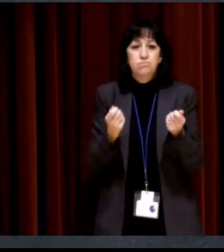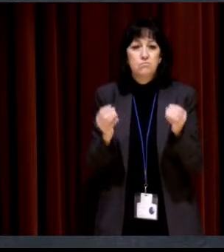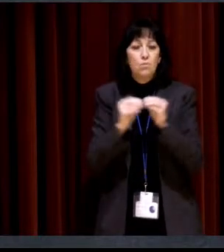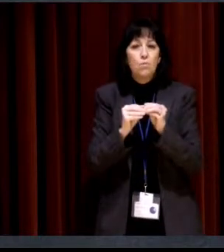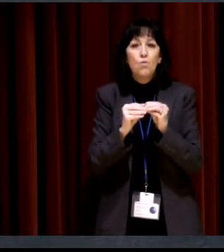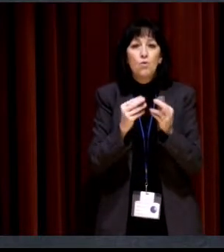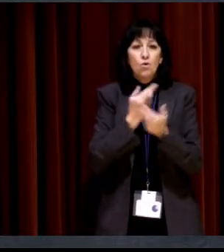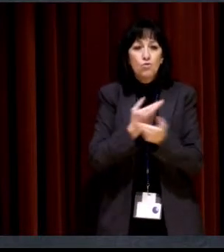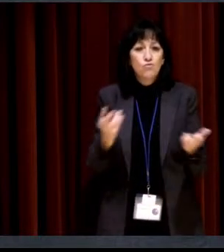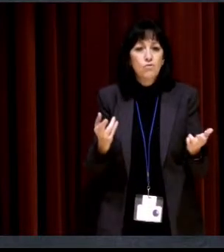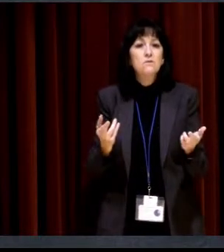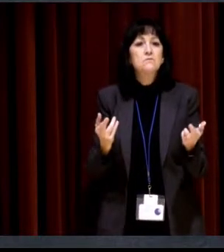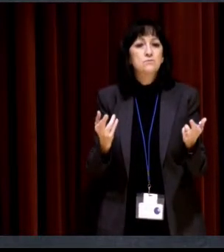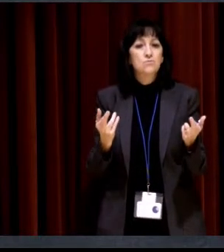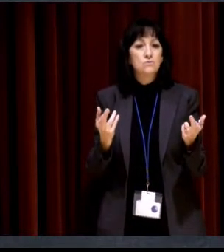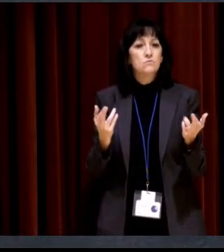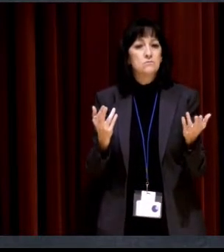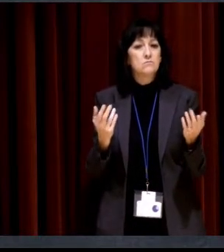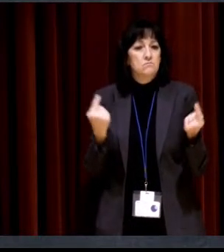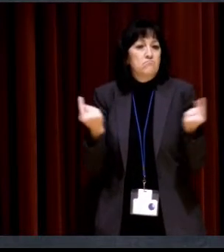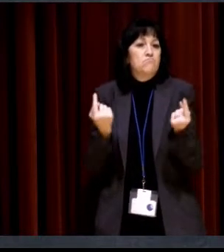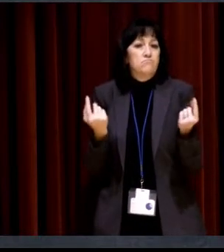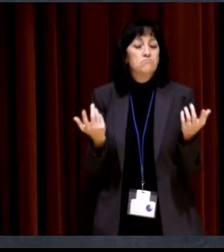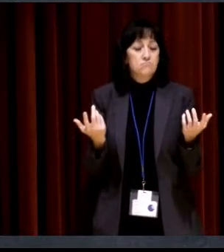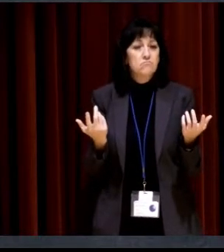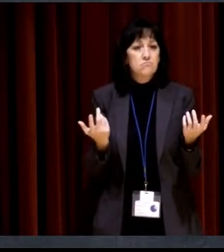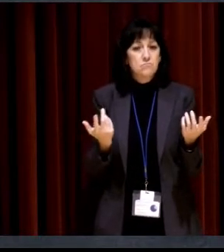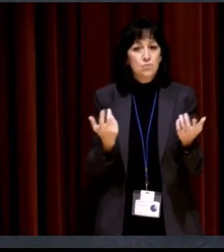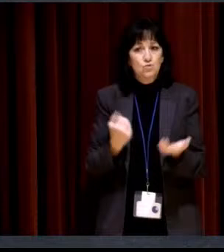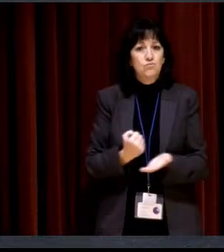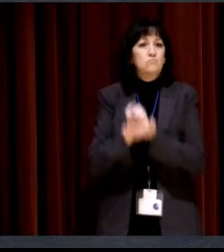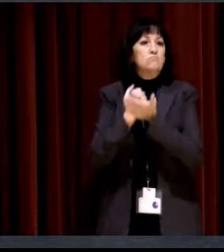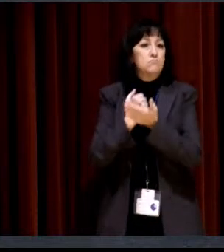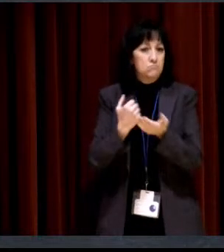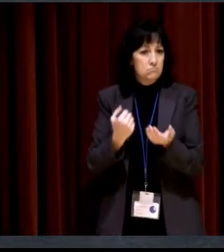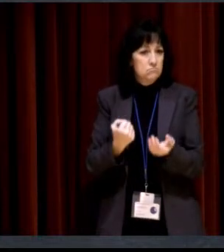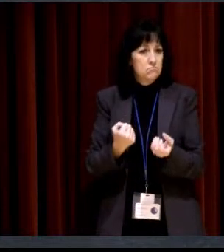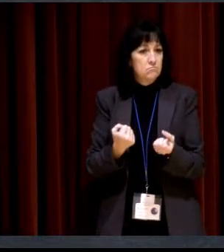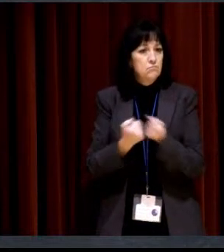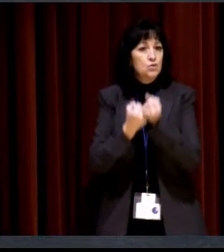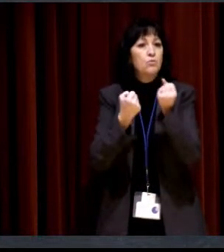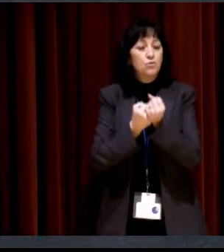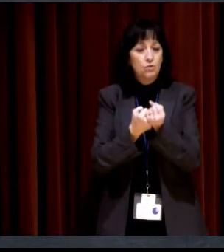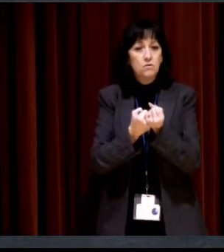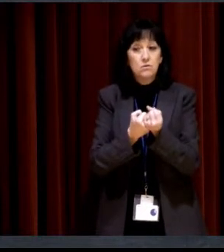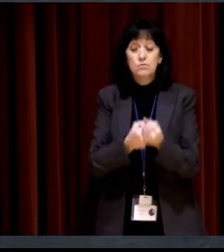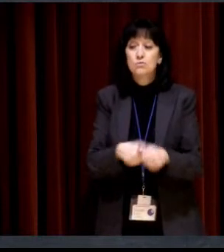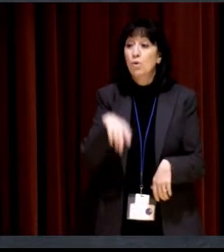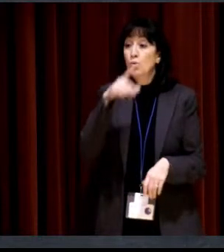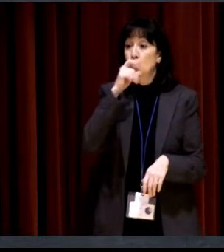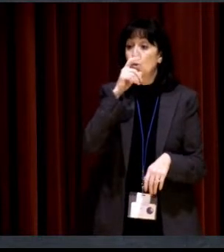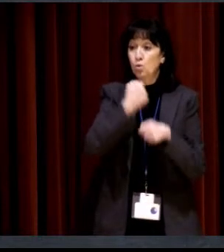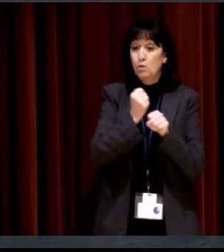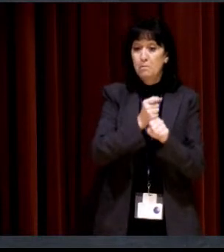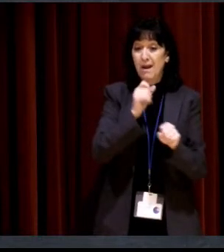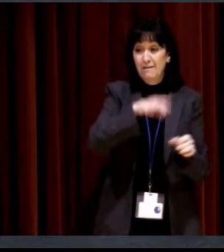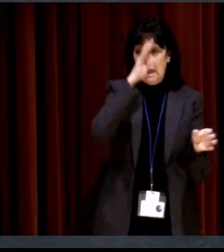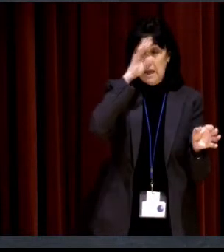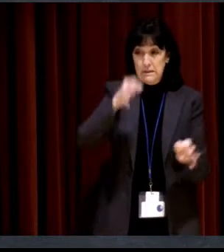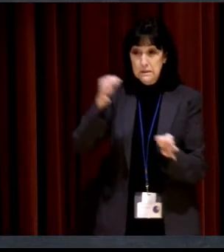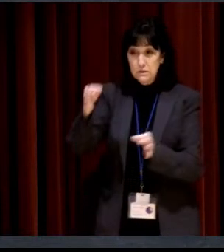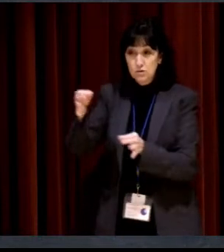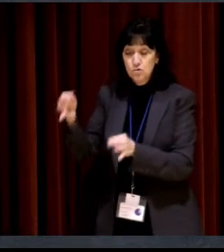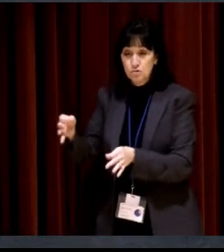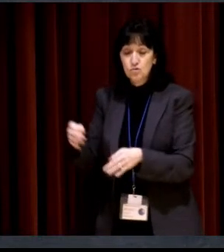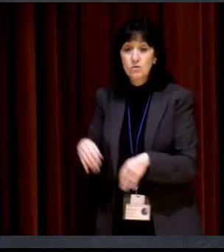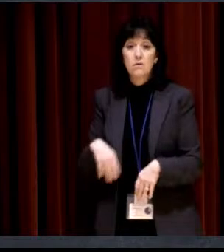You know, the districts themselves, to a certain extent, make those decisions vis-a-vis, you know, how many